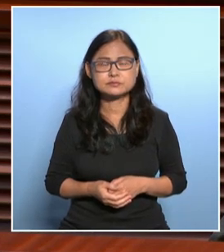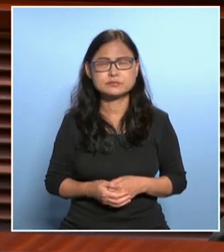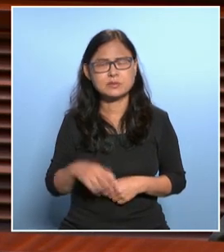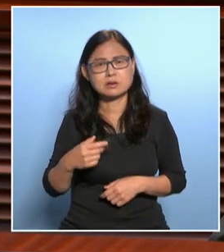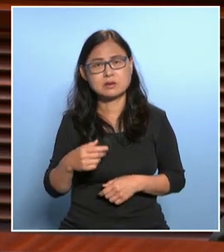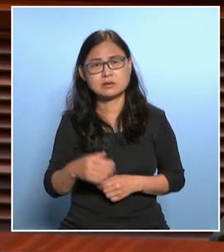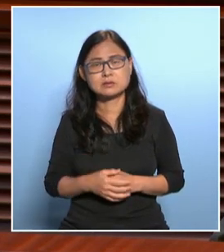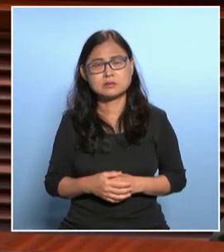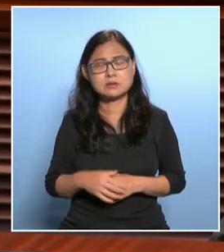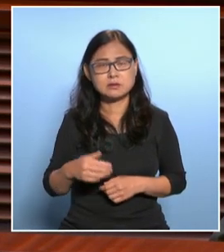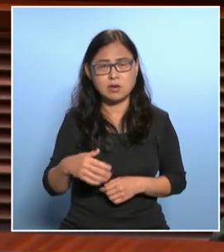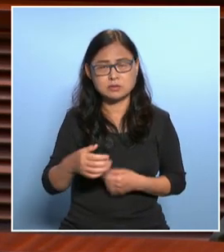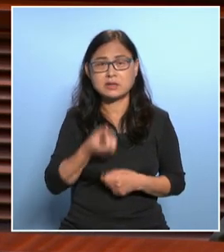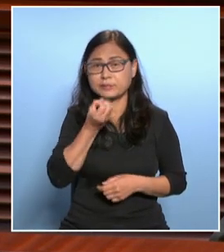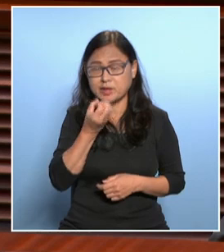our problem at hand?